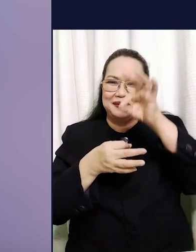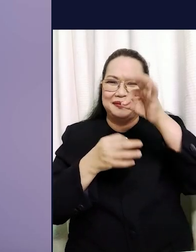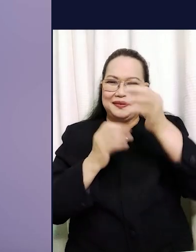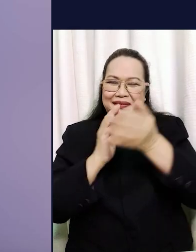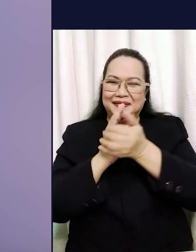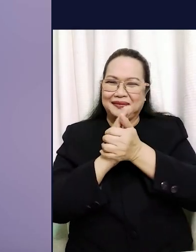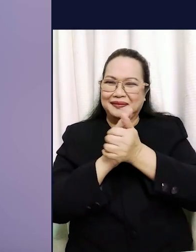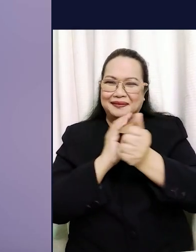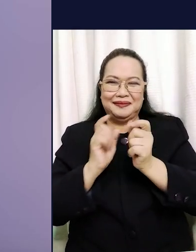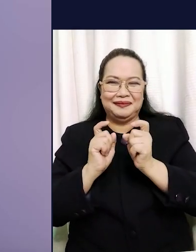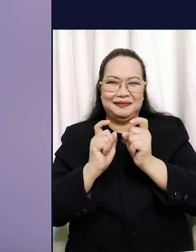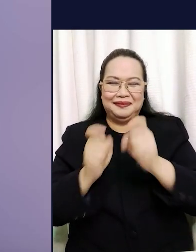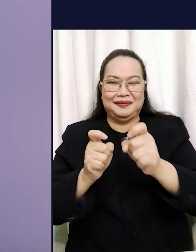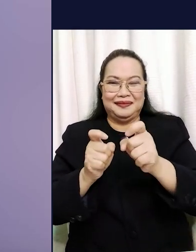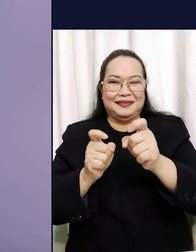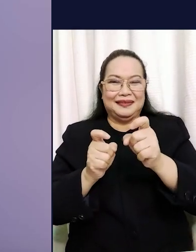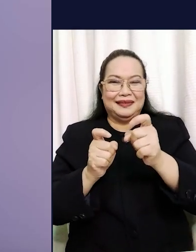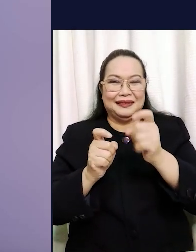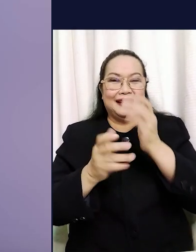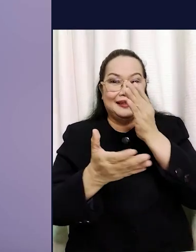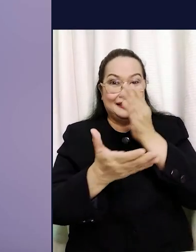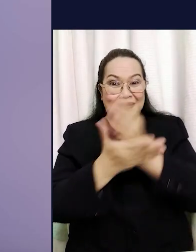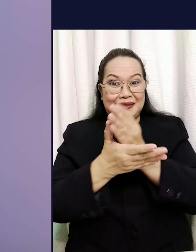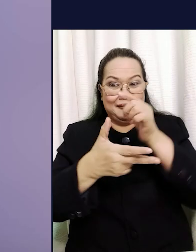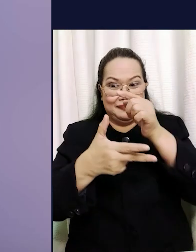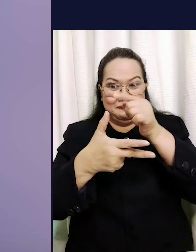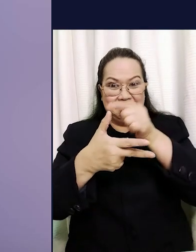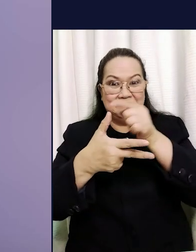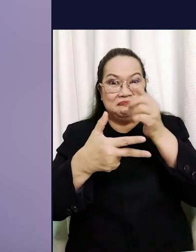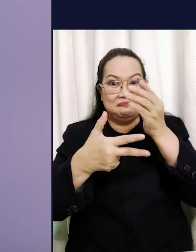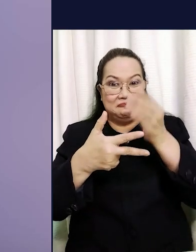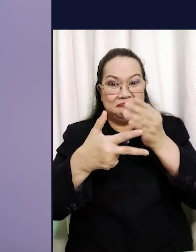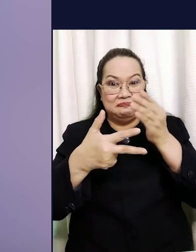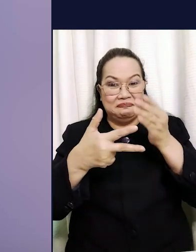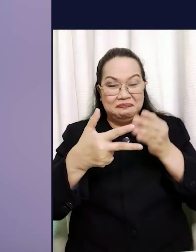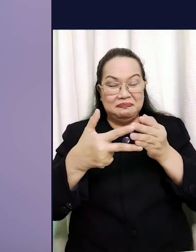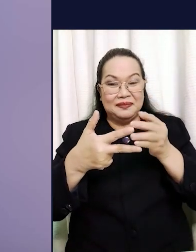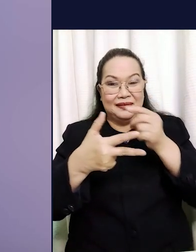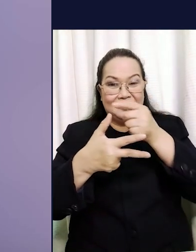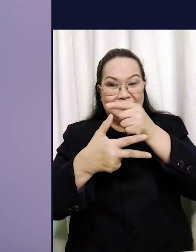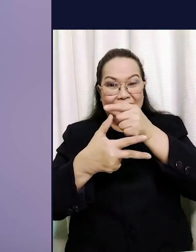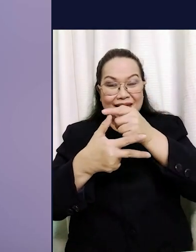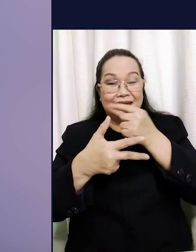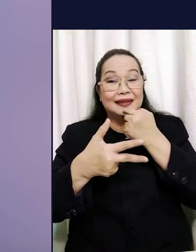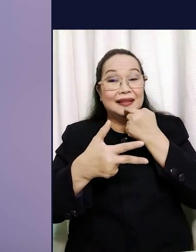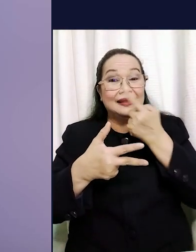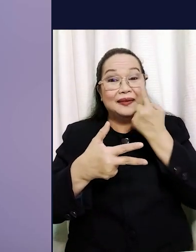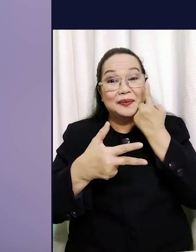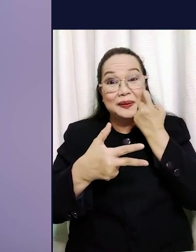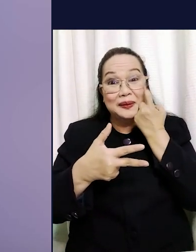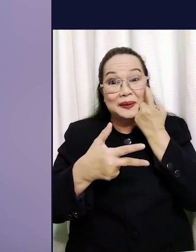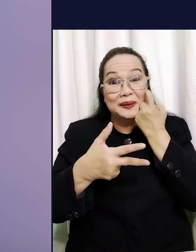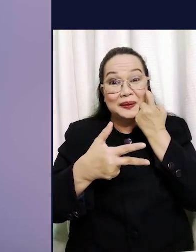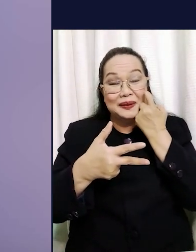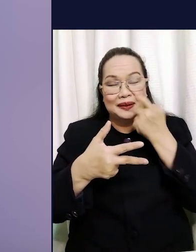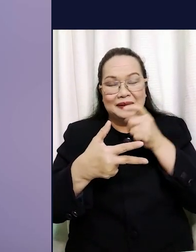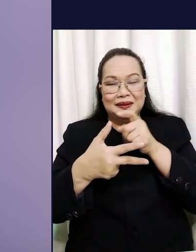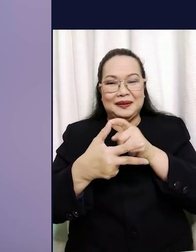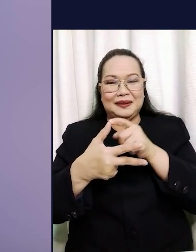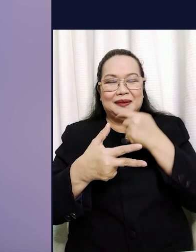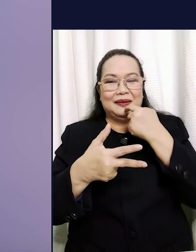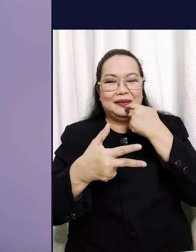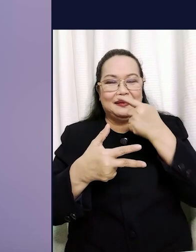cease to exist. Itong tatlong itong minention po. Because Paul here is making the